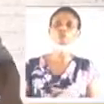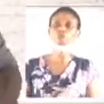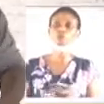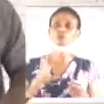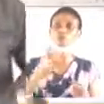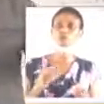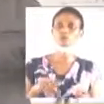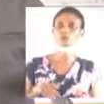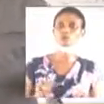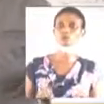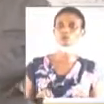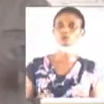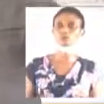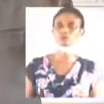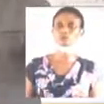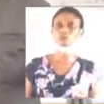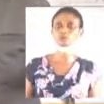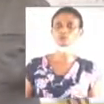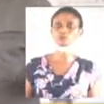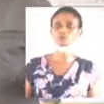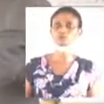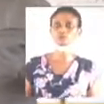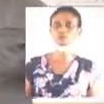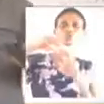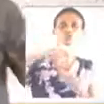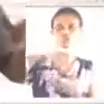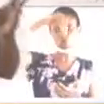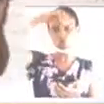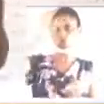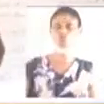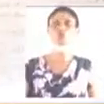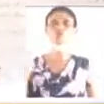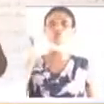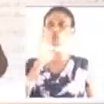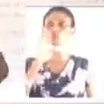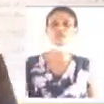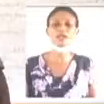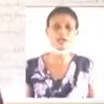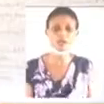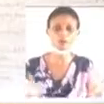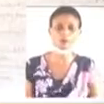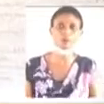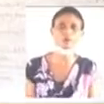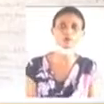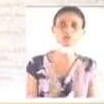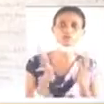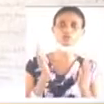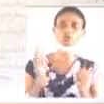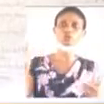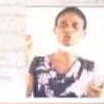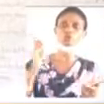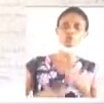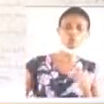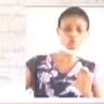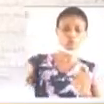don't steal, don't do this, don't engage in hard drugs, you will see that our youth will be able to cope with the